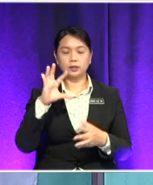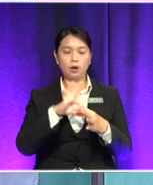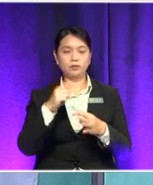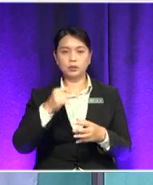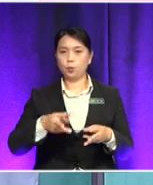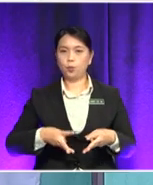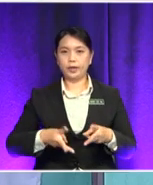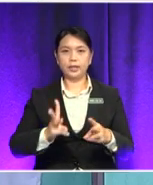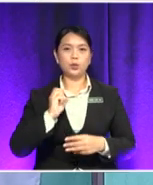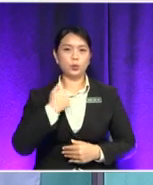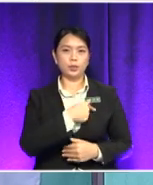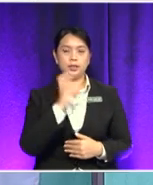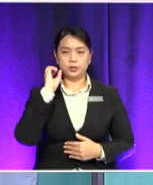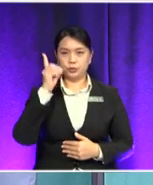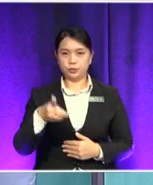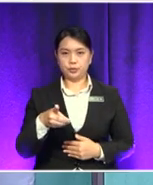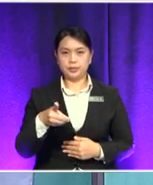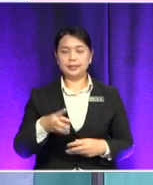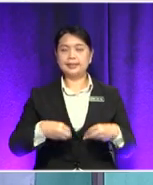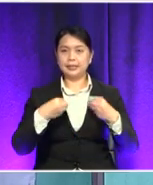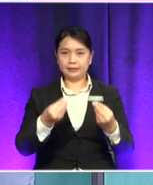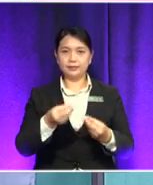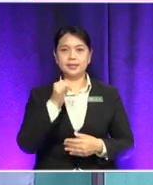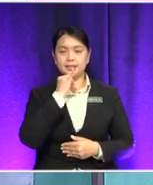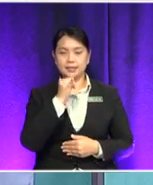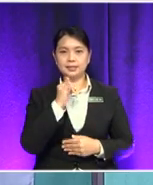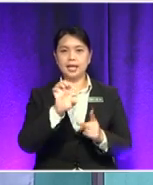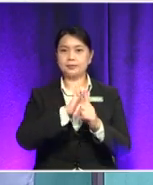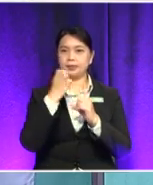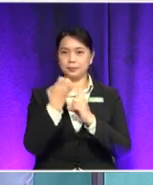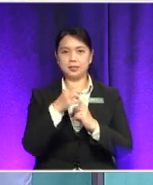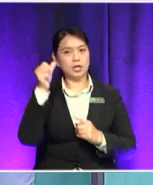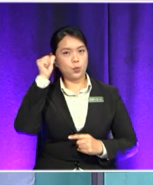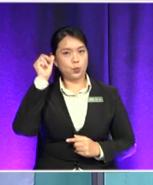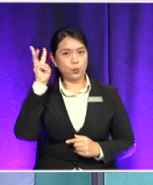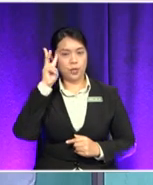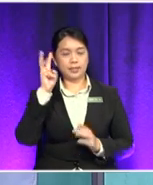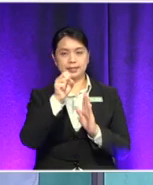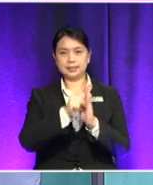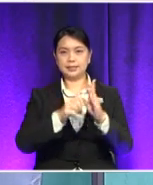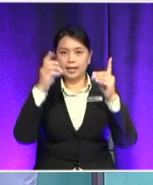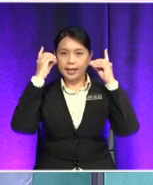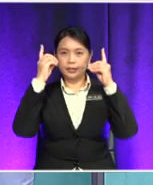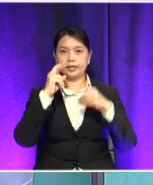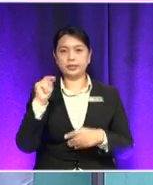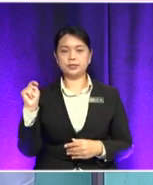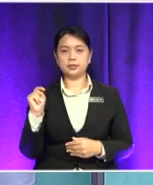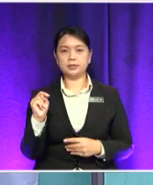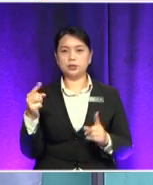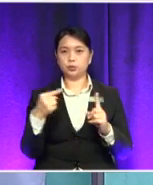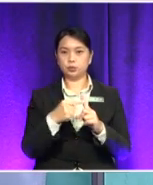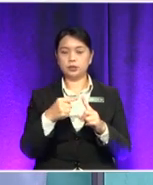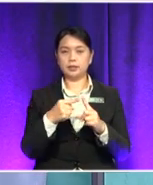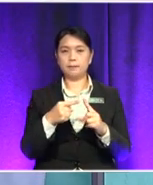we should give is environmental awareness education to the public. That's